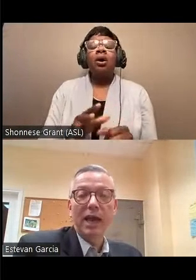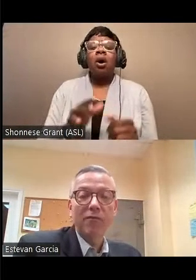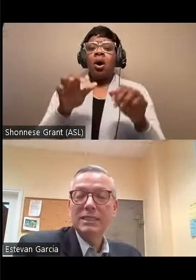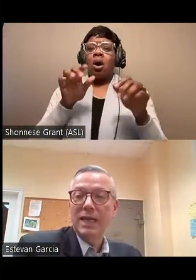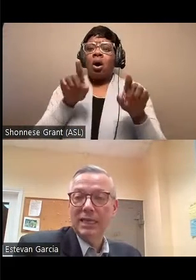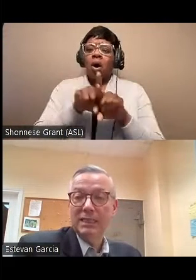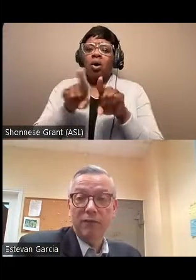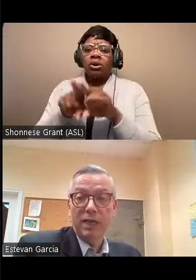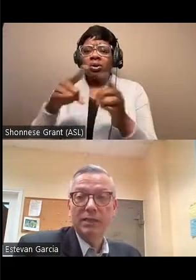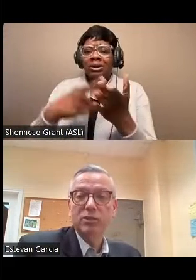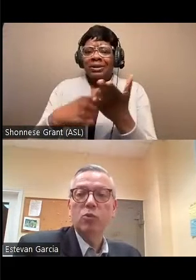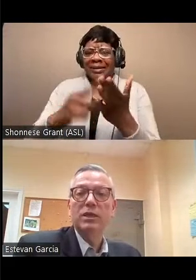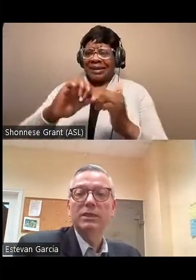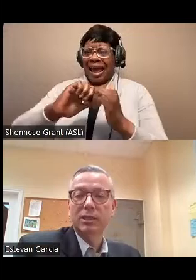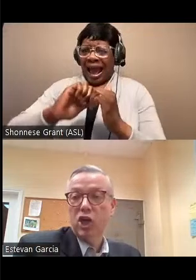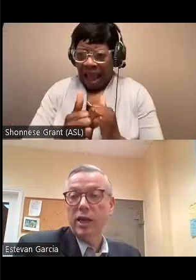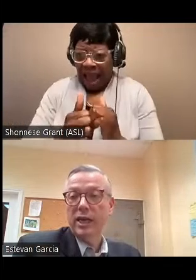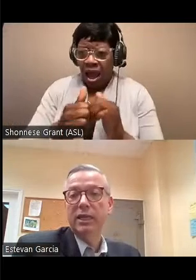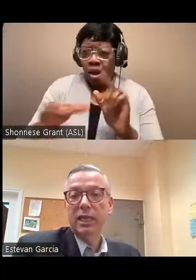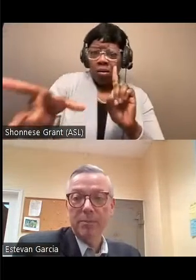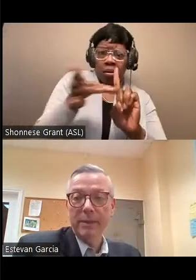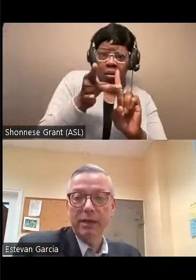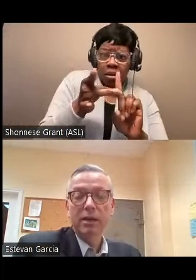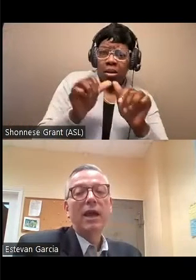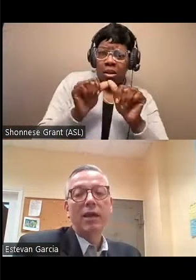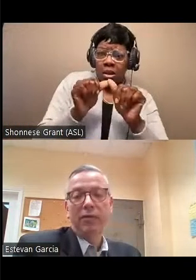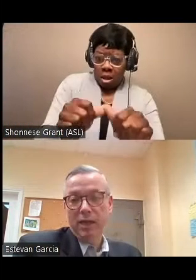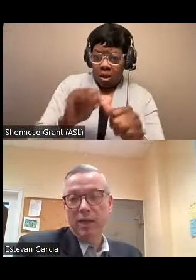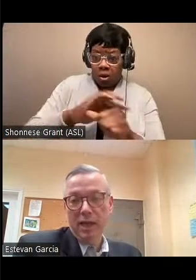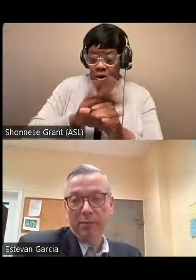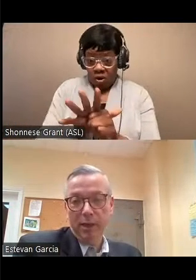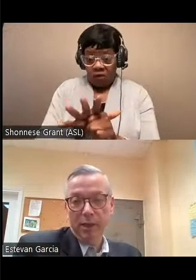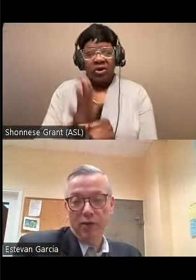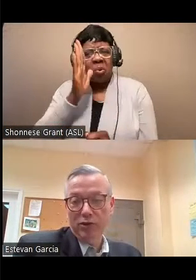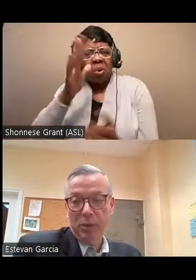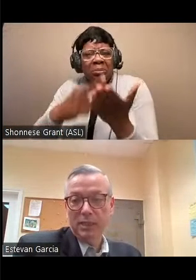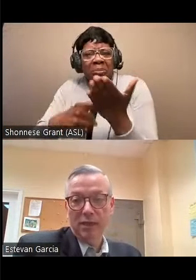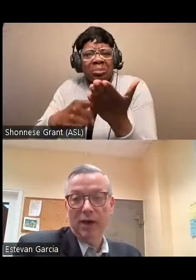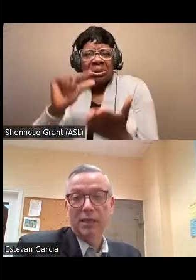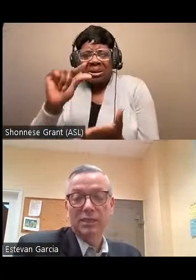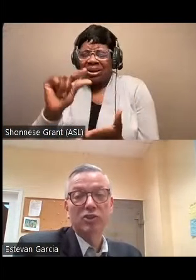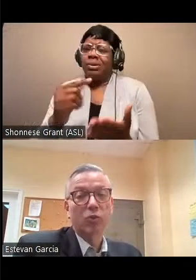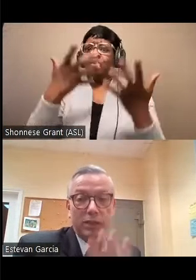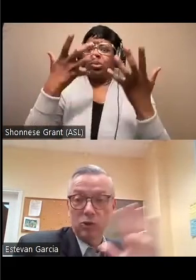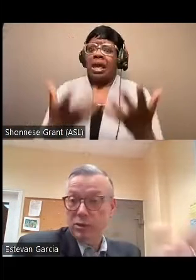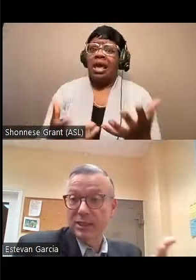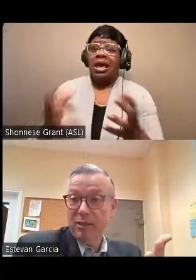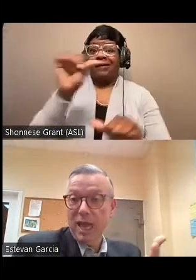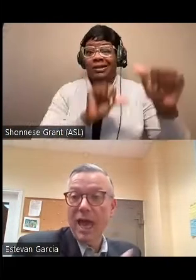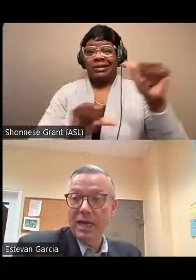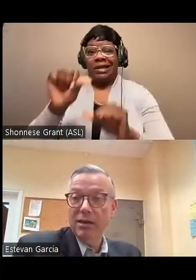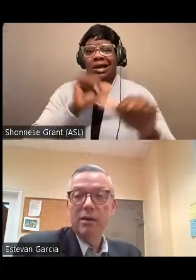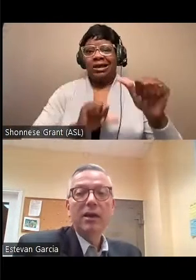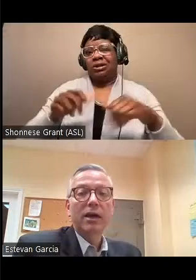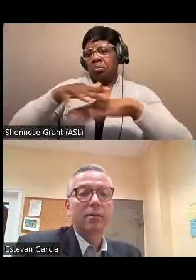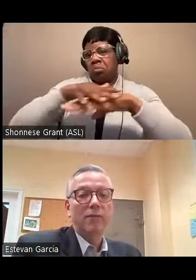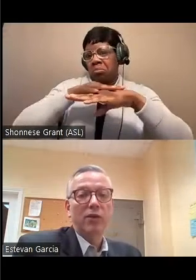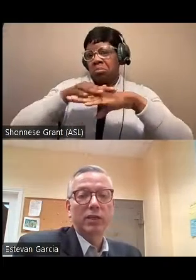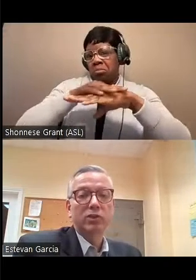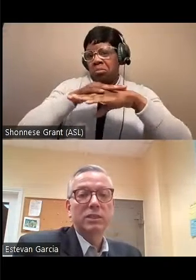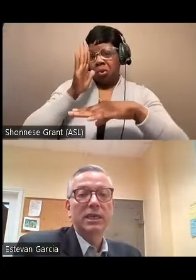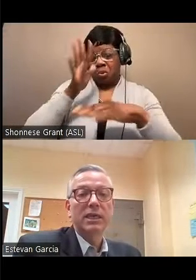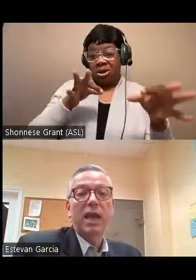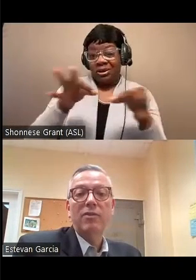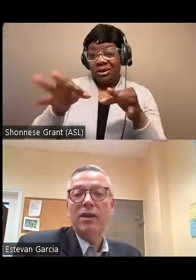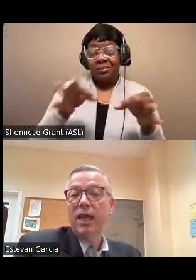pretty heavy scientifically, so we'll touch on it a little bit. And then there's plenty of additional resources at the end if